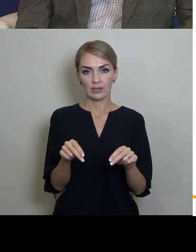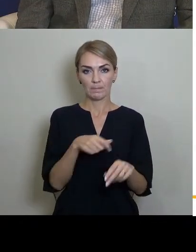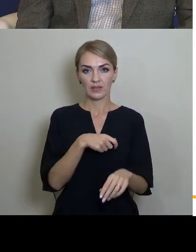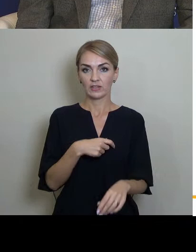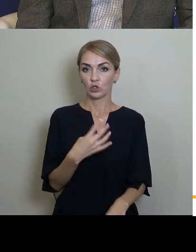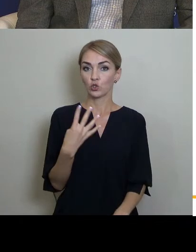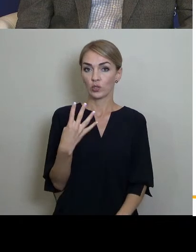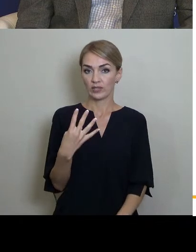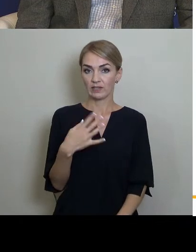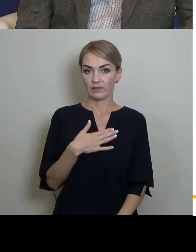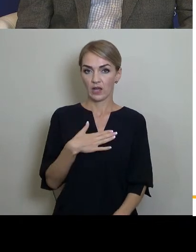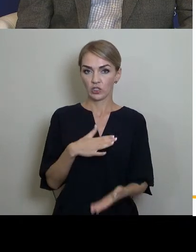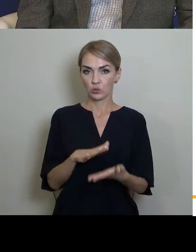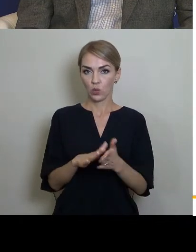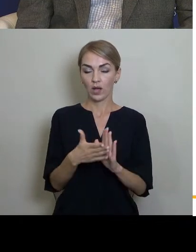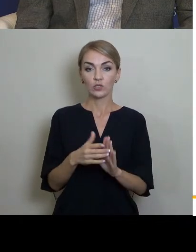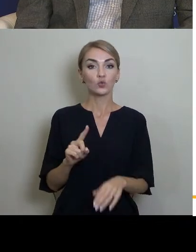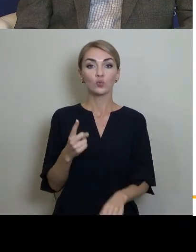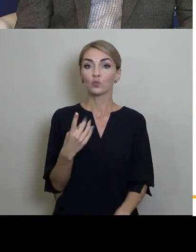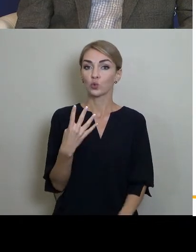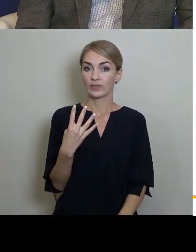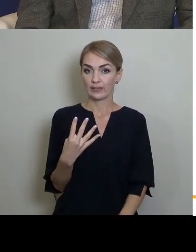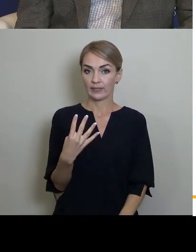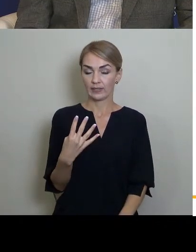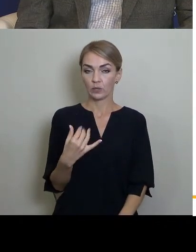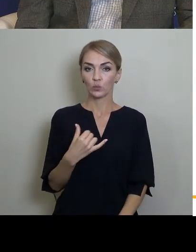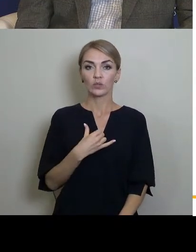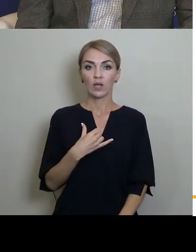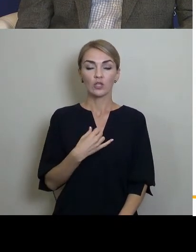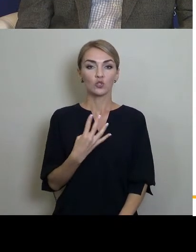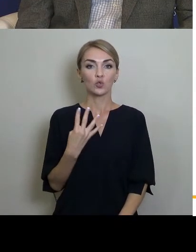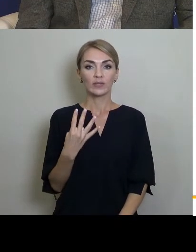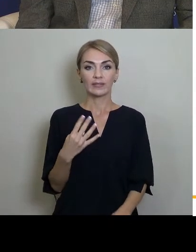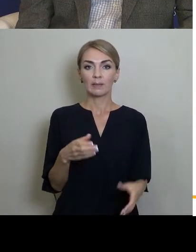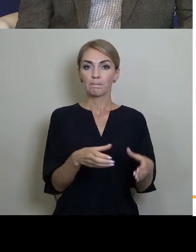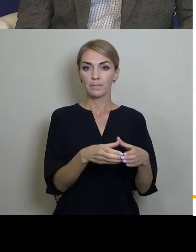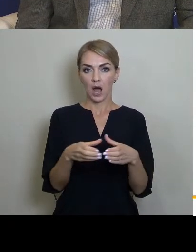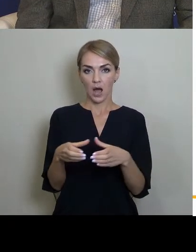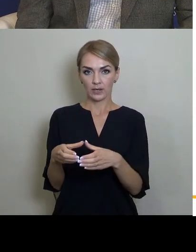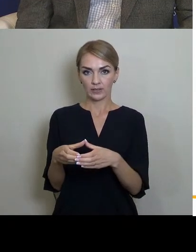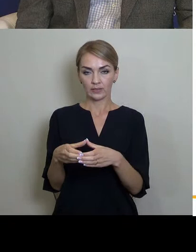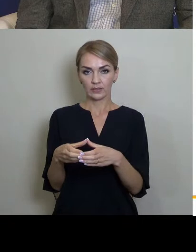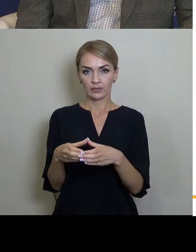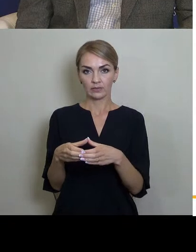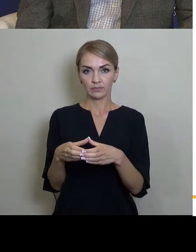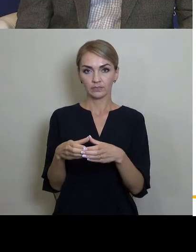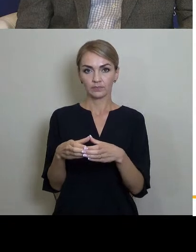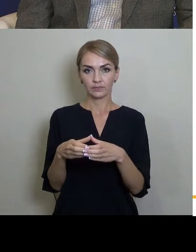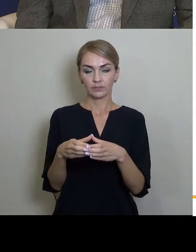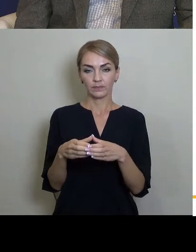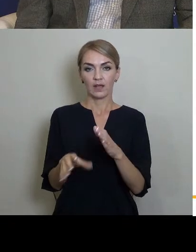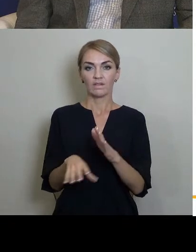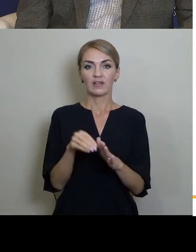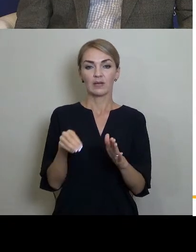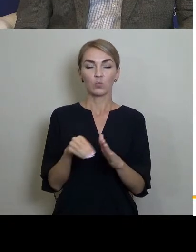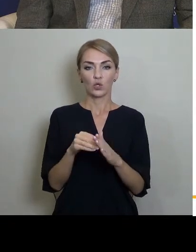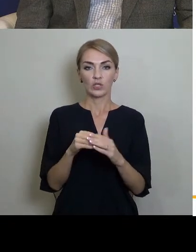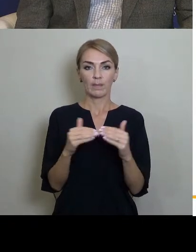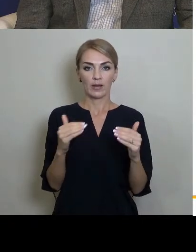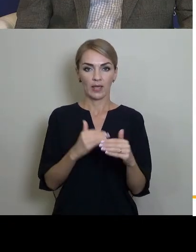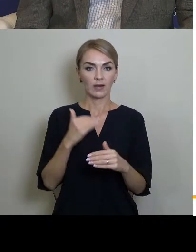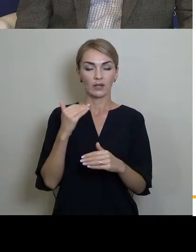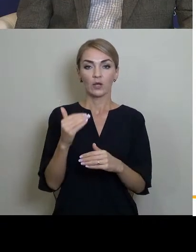From this number, we deduct 4 guaranteed mandates. That's 4. Why? Because 4